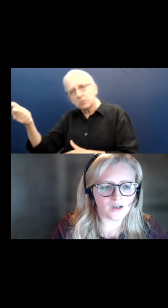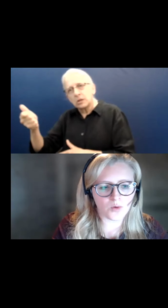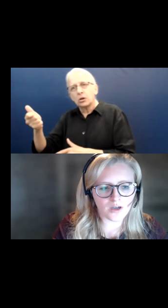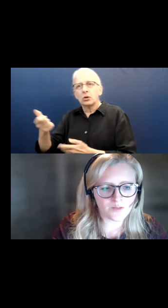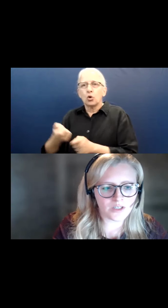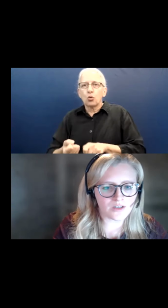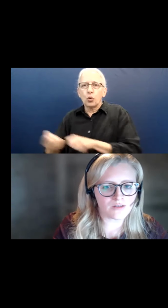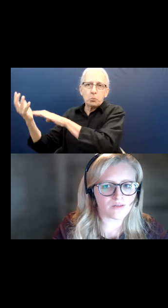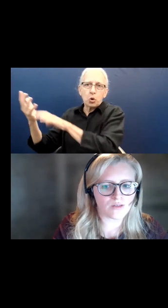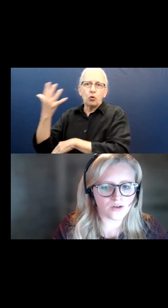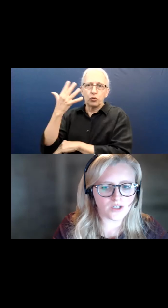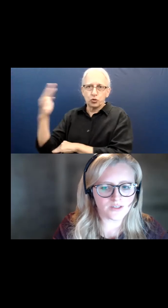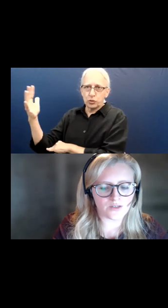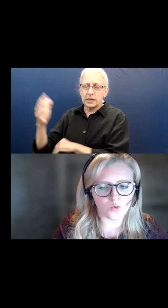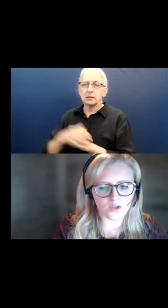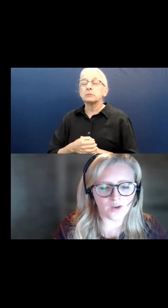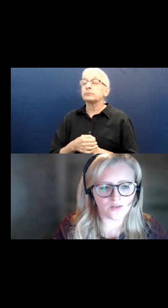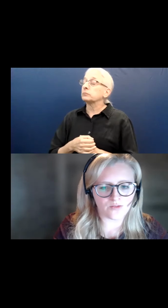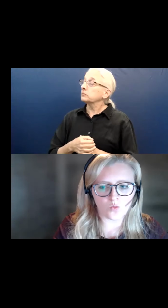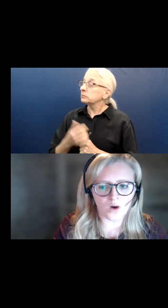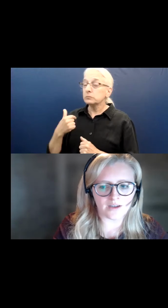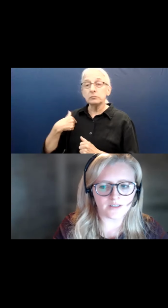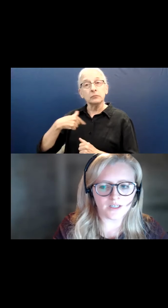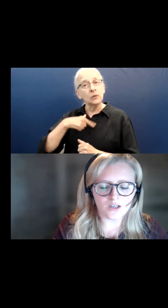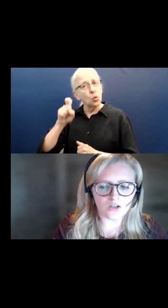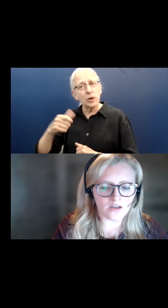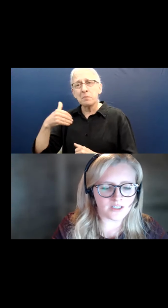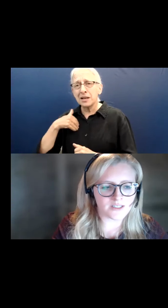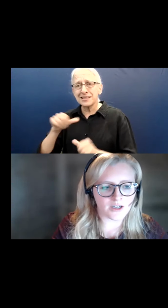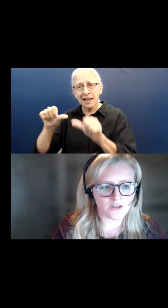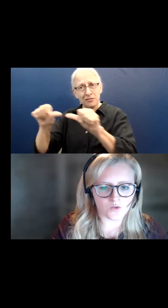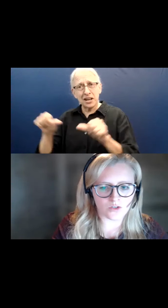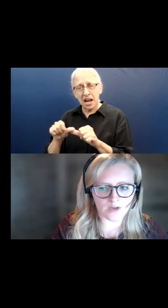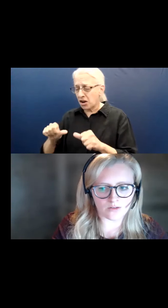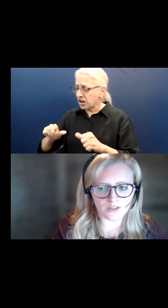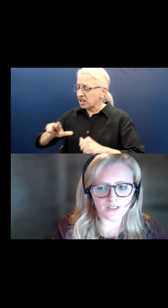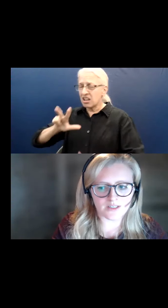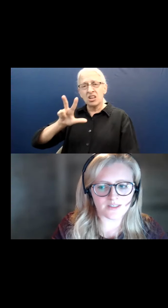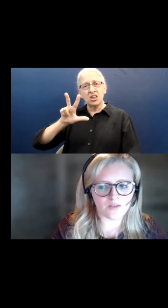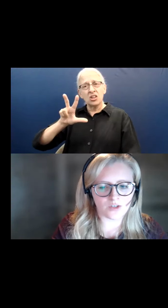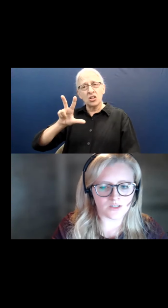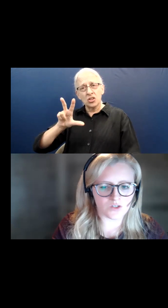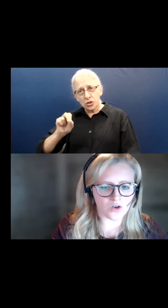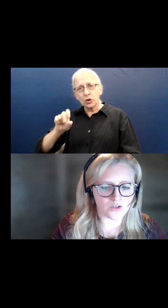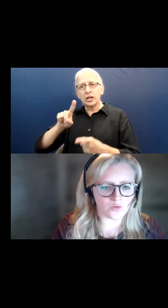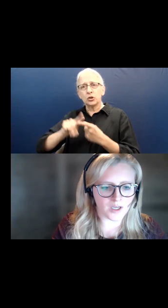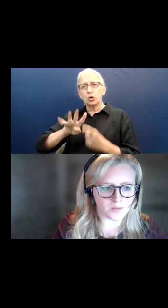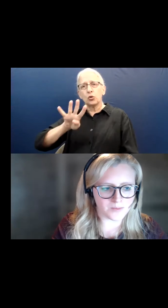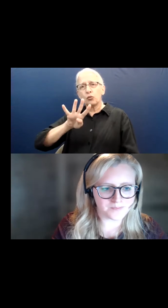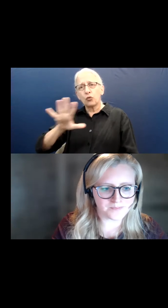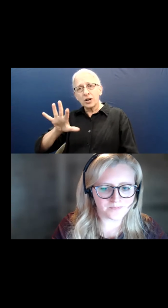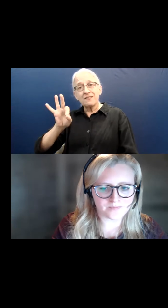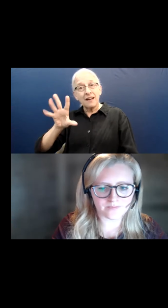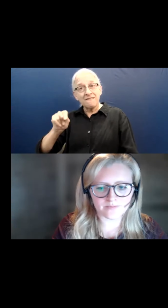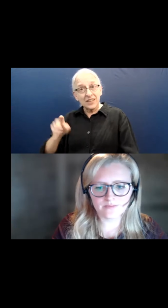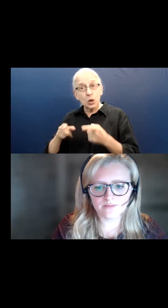space approximately 30 to 45 feet wide along the entire sewer route to safely install the new pipe.